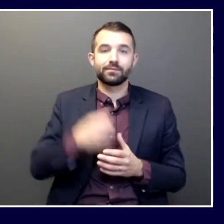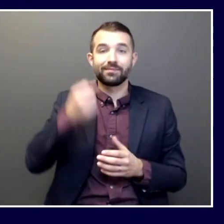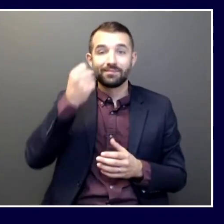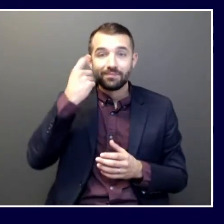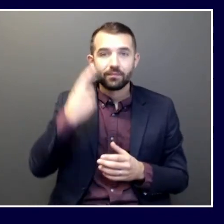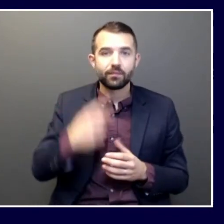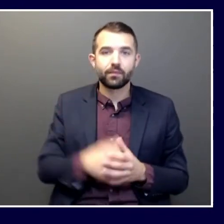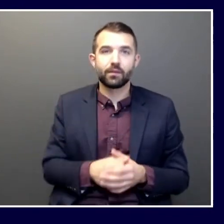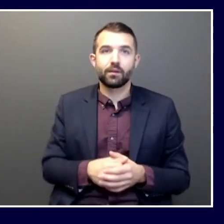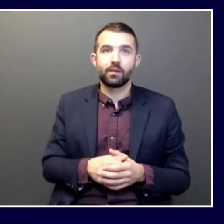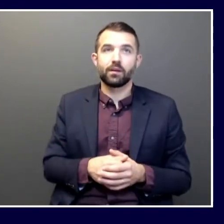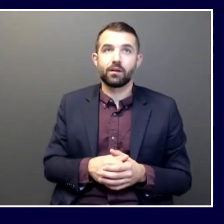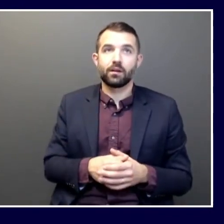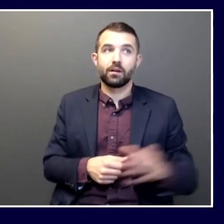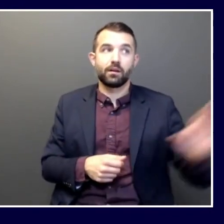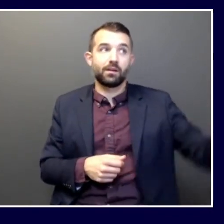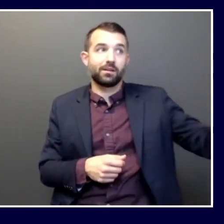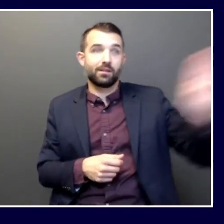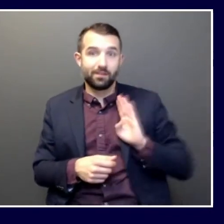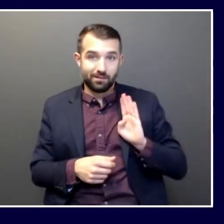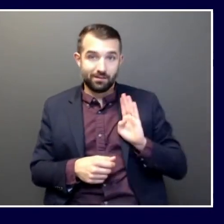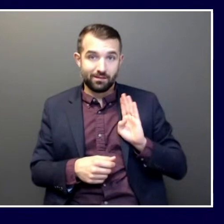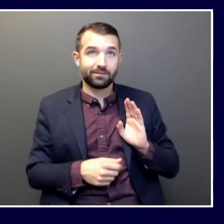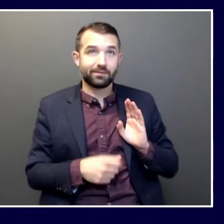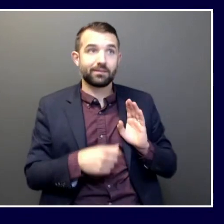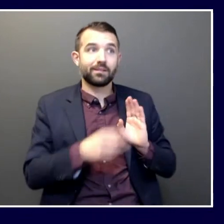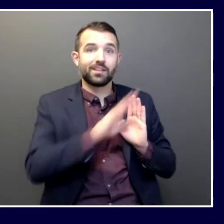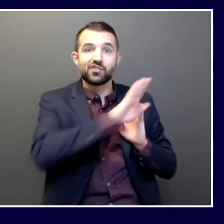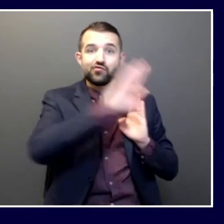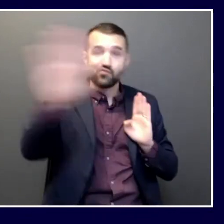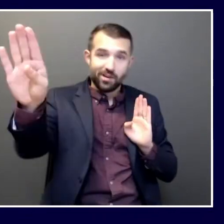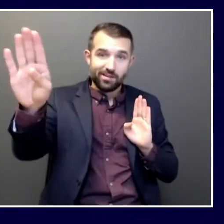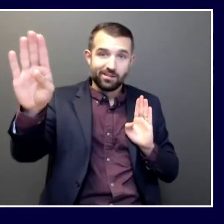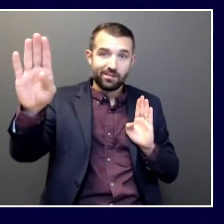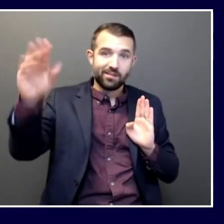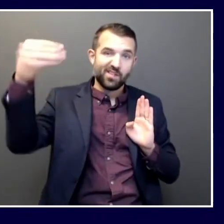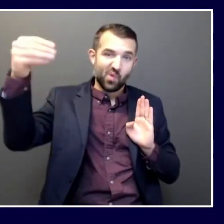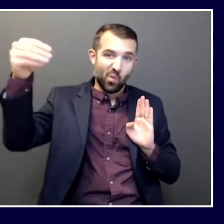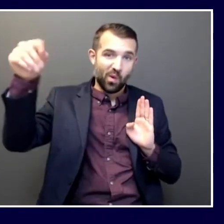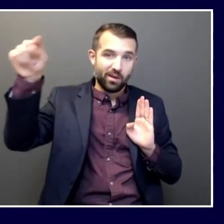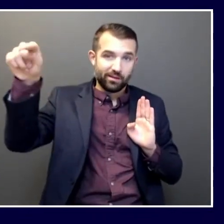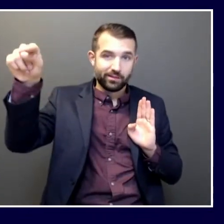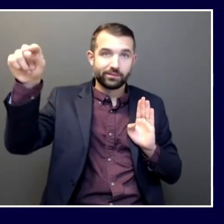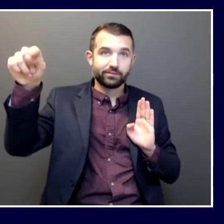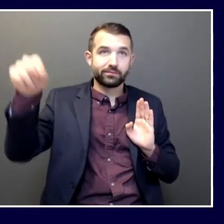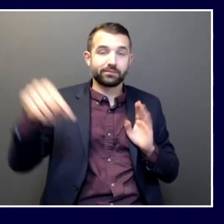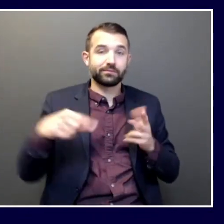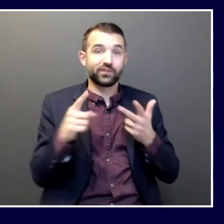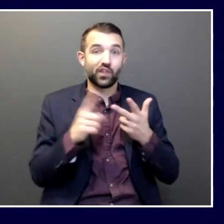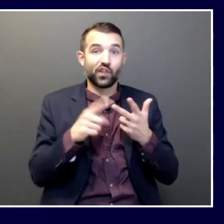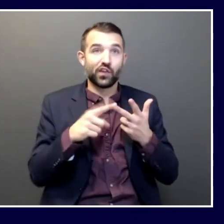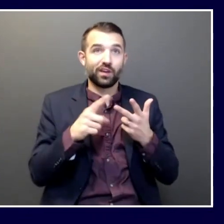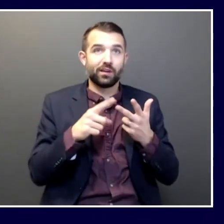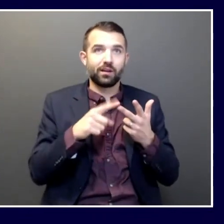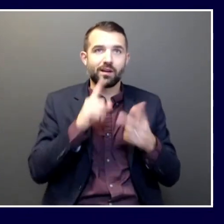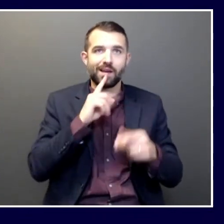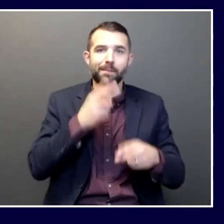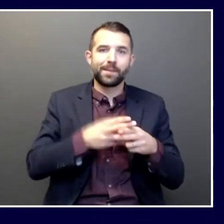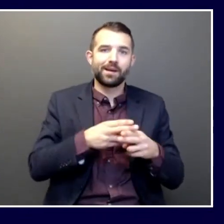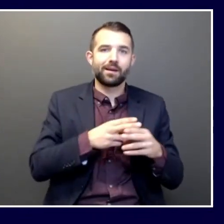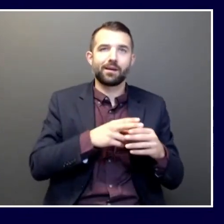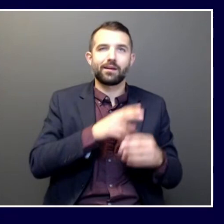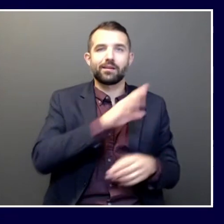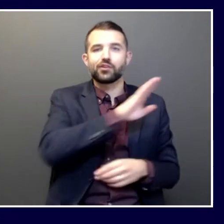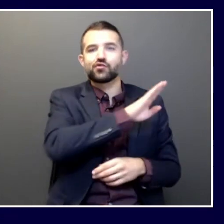to mention, which is one that will be going directly to Indian health service providers. And so I'm not sure what